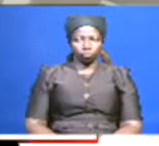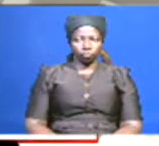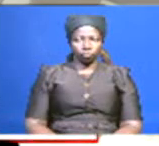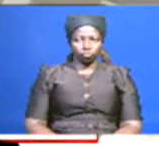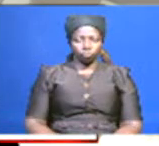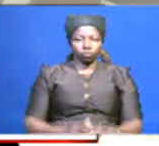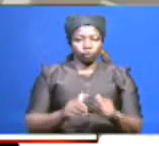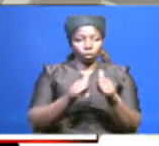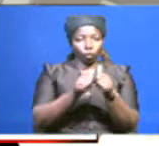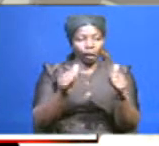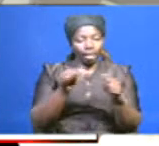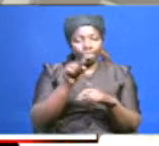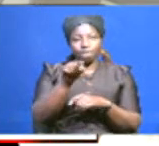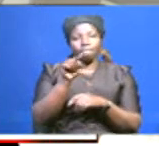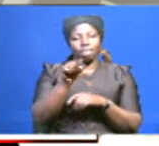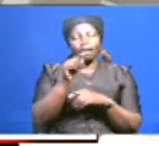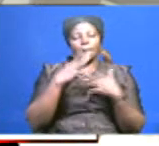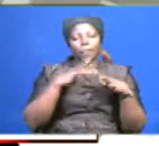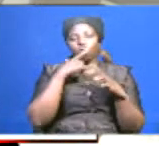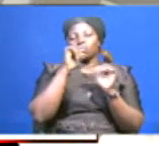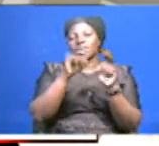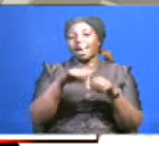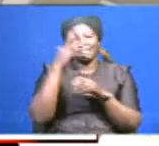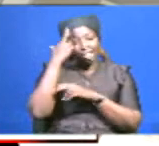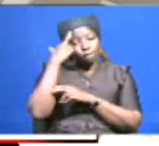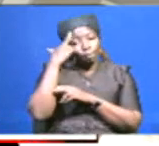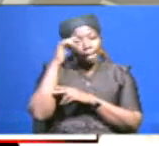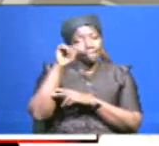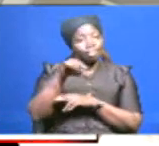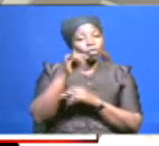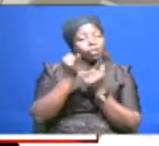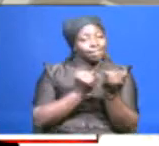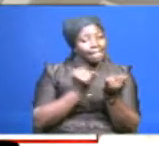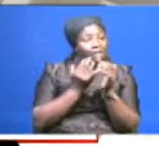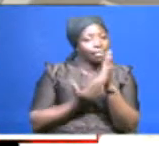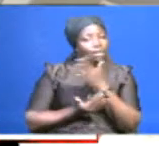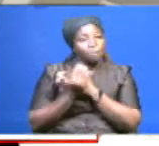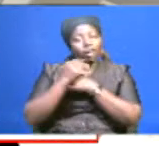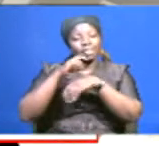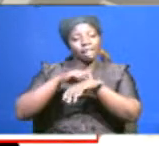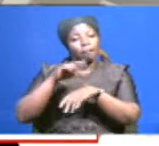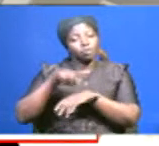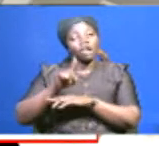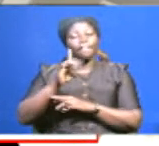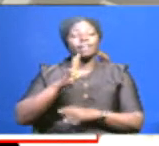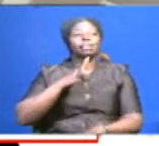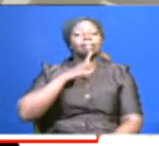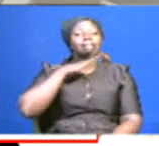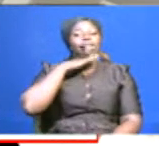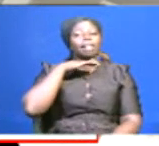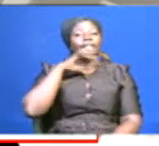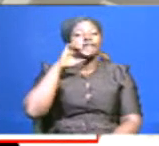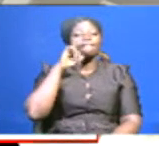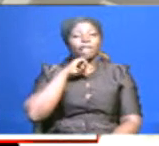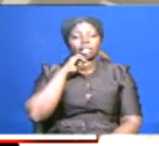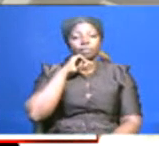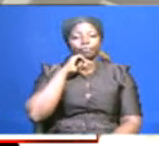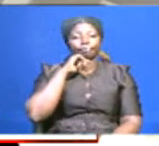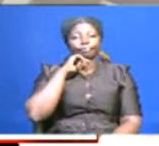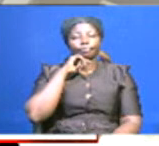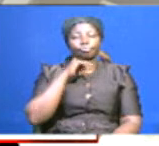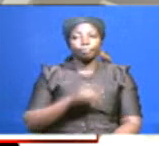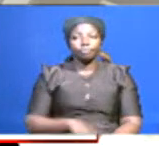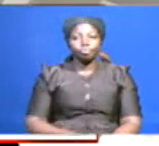Well, there are those, of course, who can remember that it was a Saturday in the morning when we lost Mwamunga, an Okchegerian